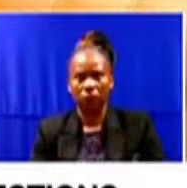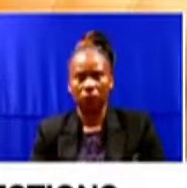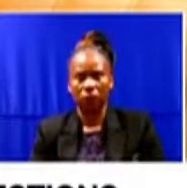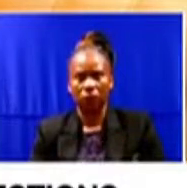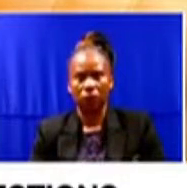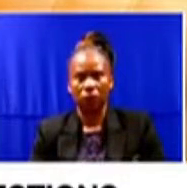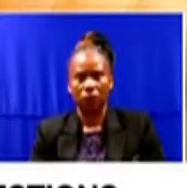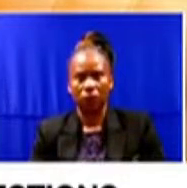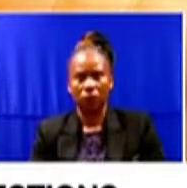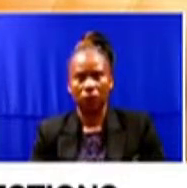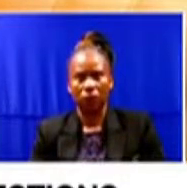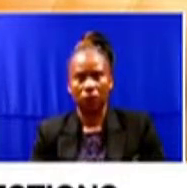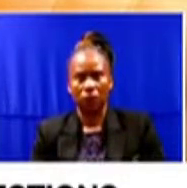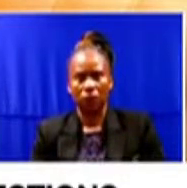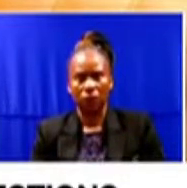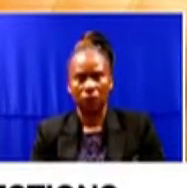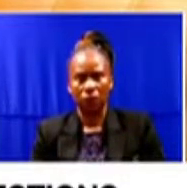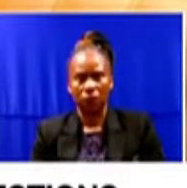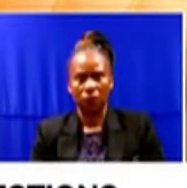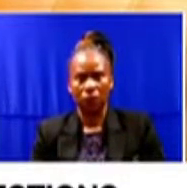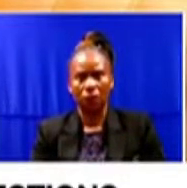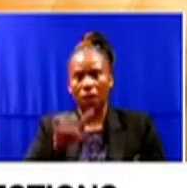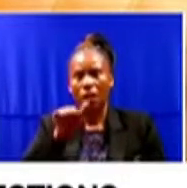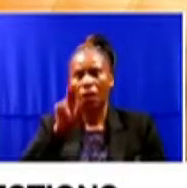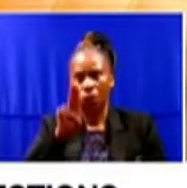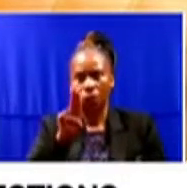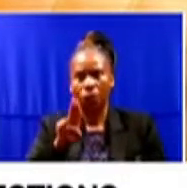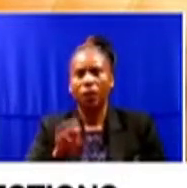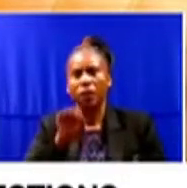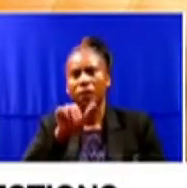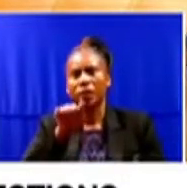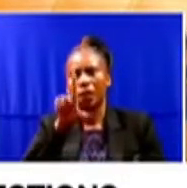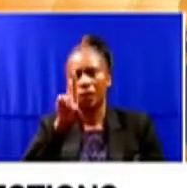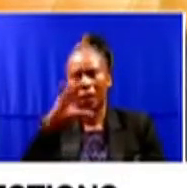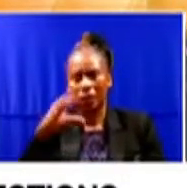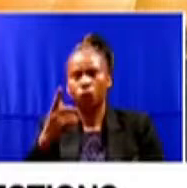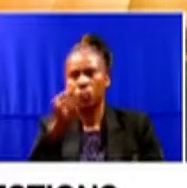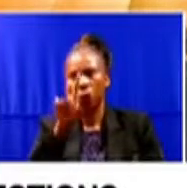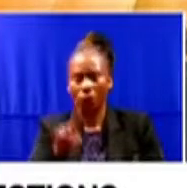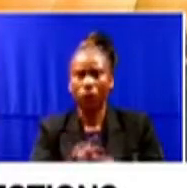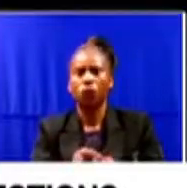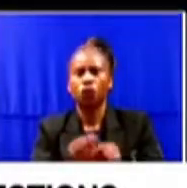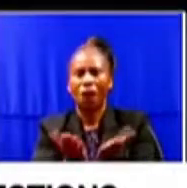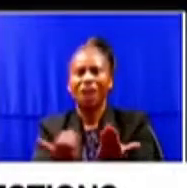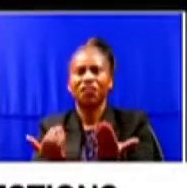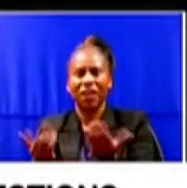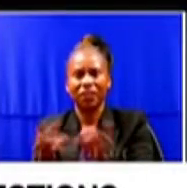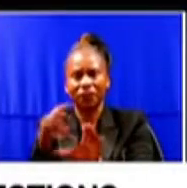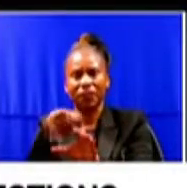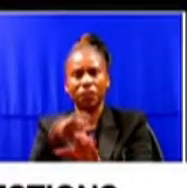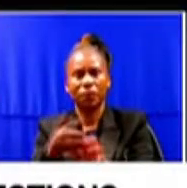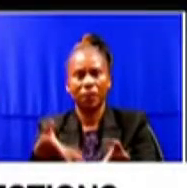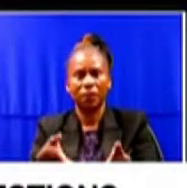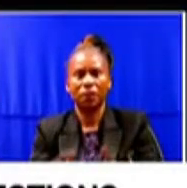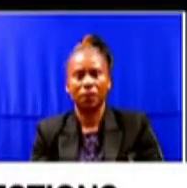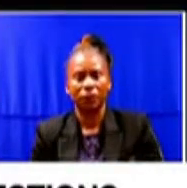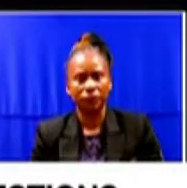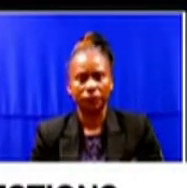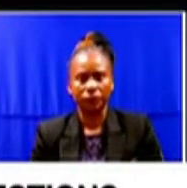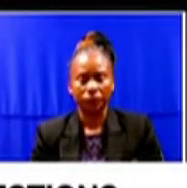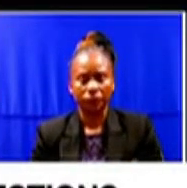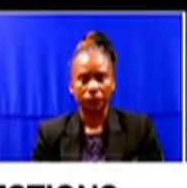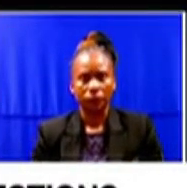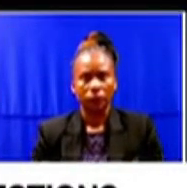is the AU and SADC doing to attract this foreign direct investment? Thank you. Honorable President.